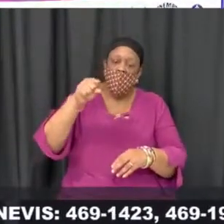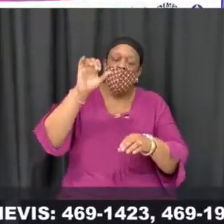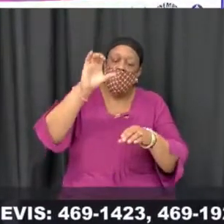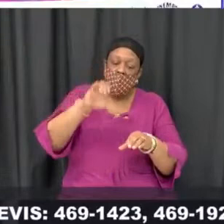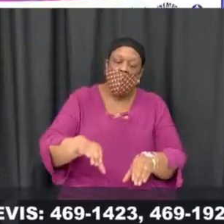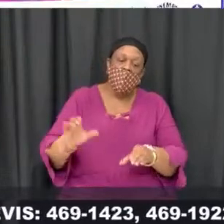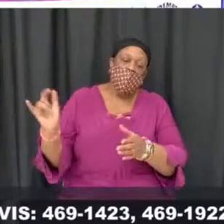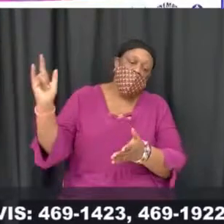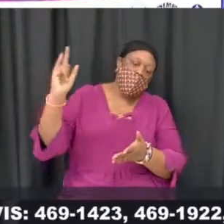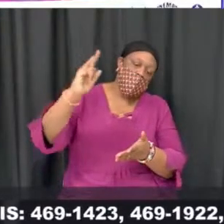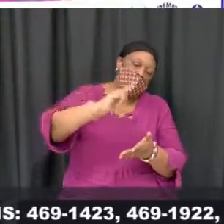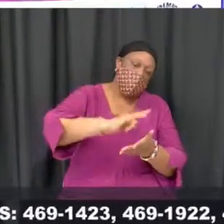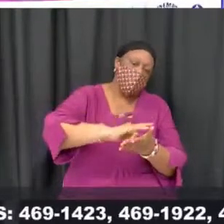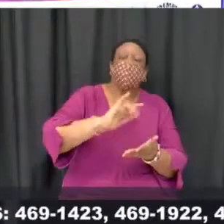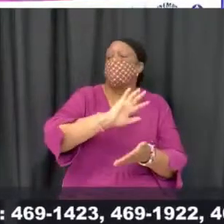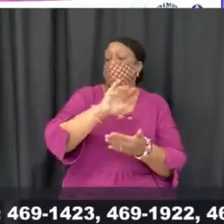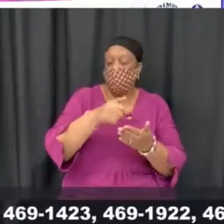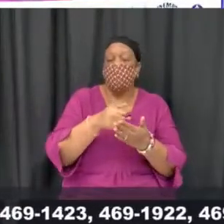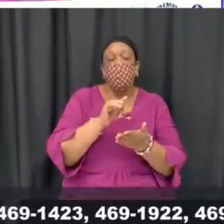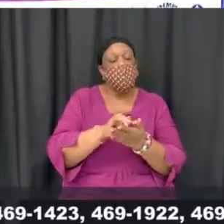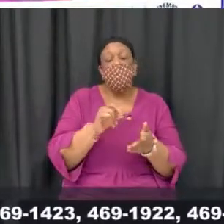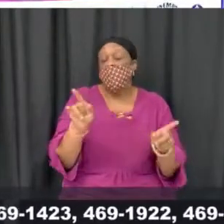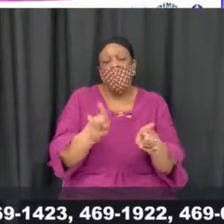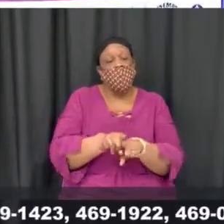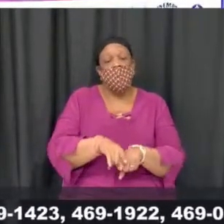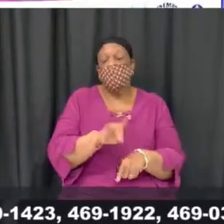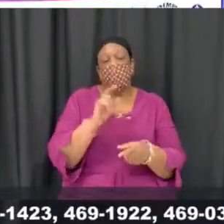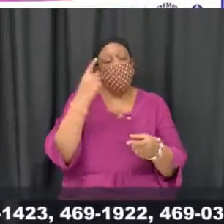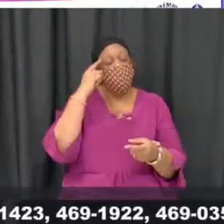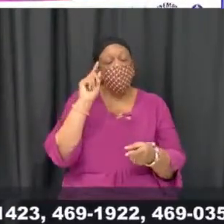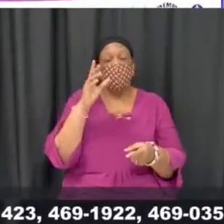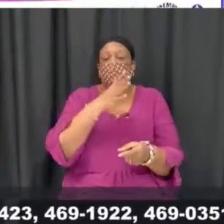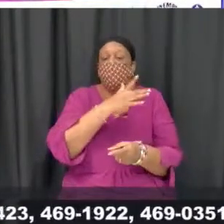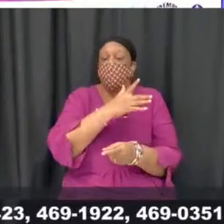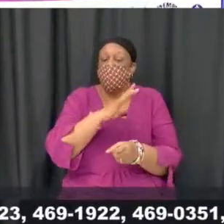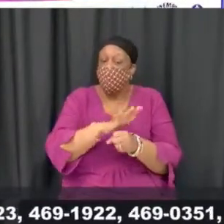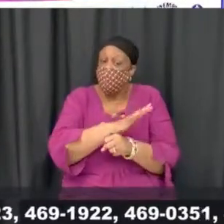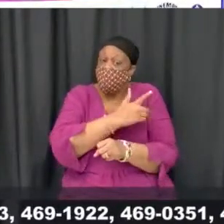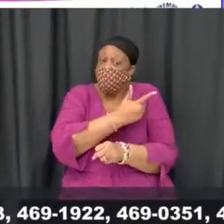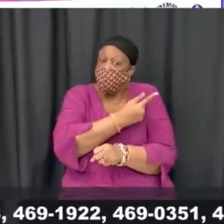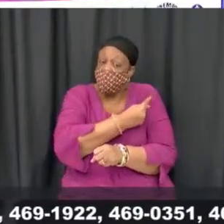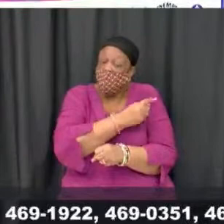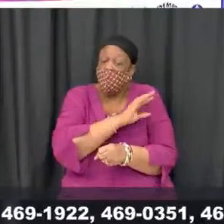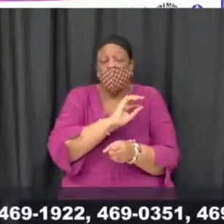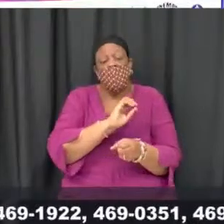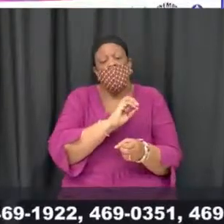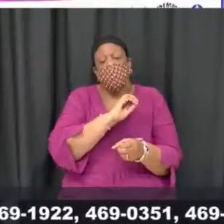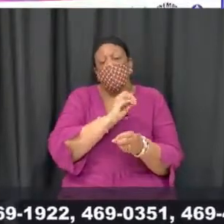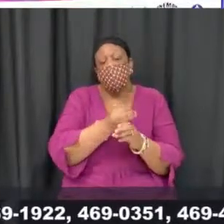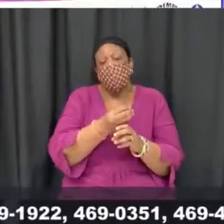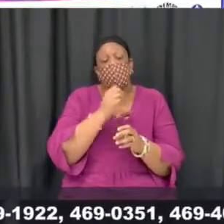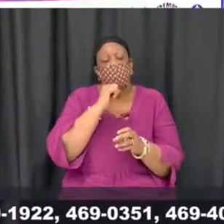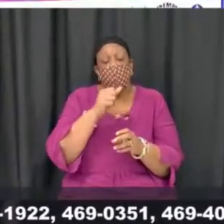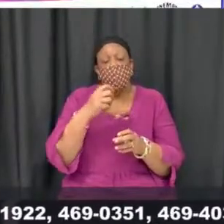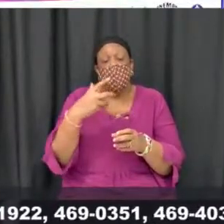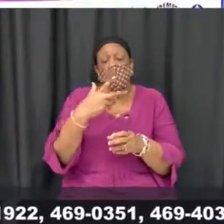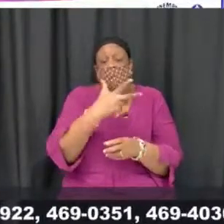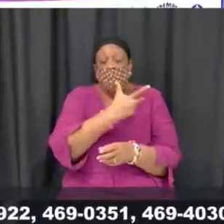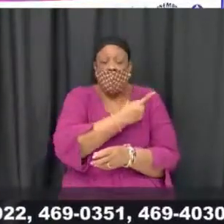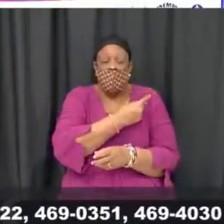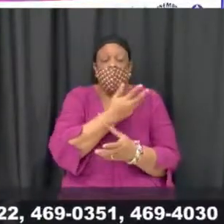required upon, in order for you to be considered and granted approval to enter.